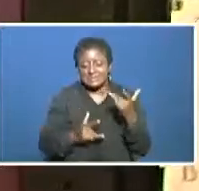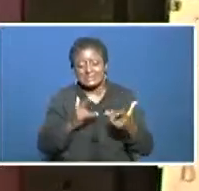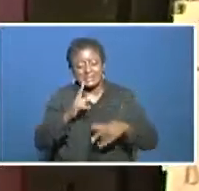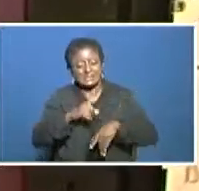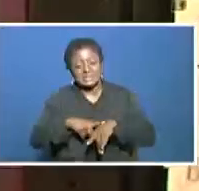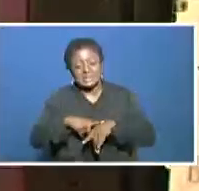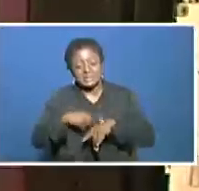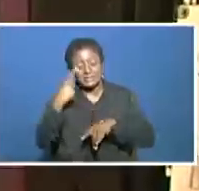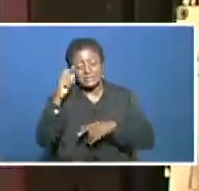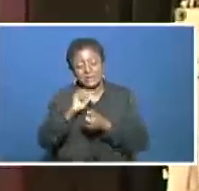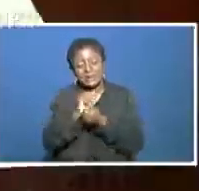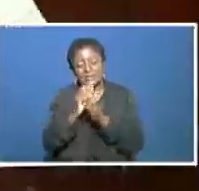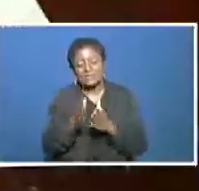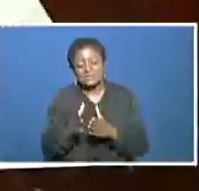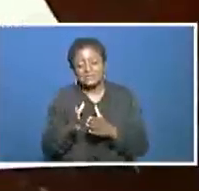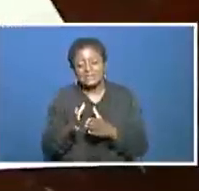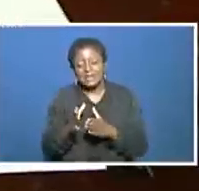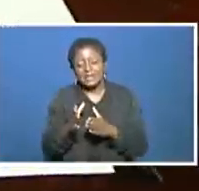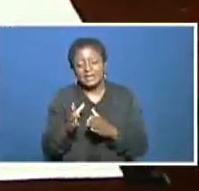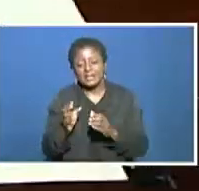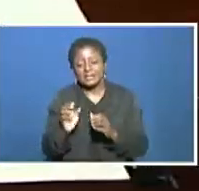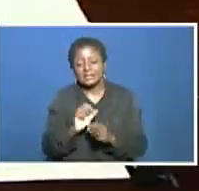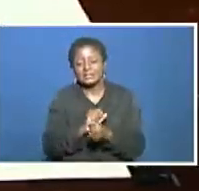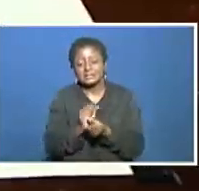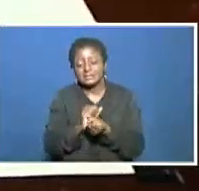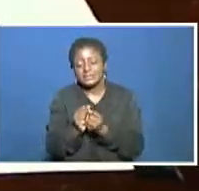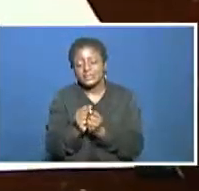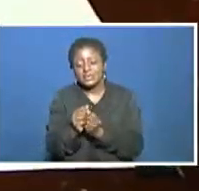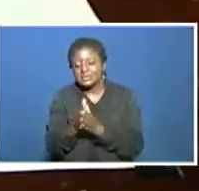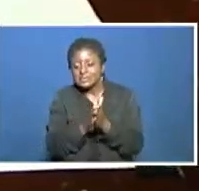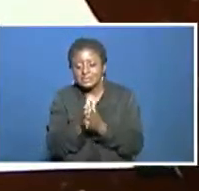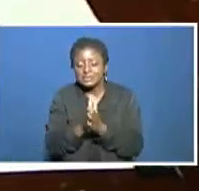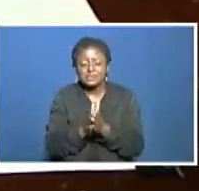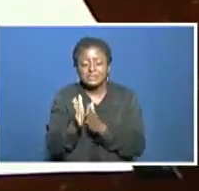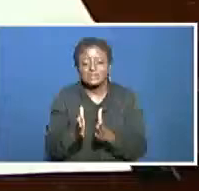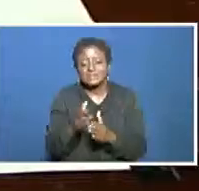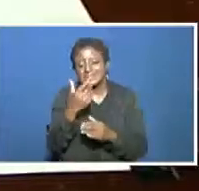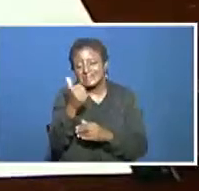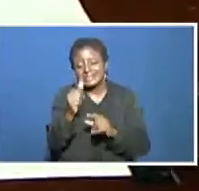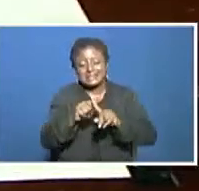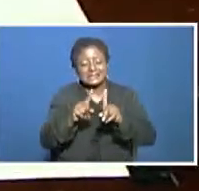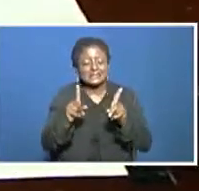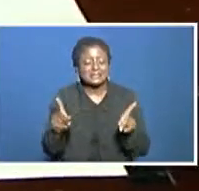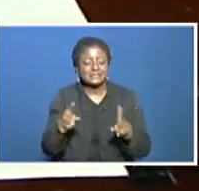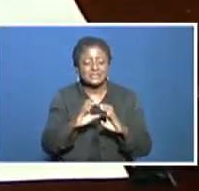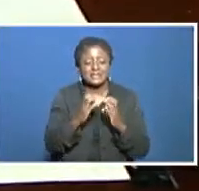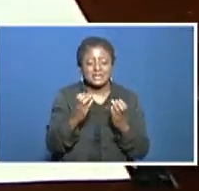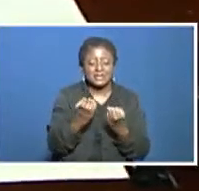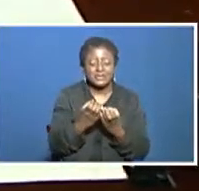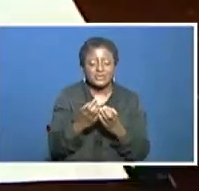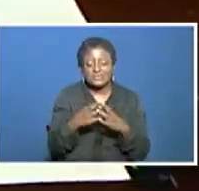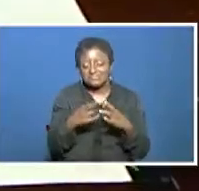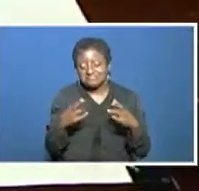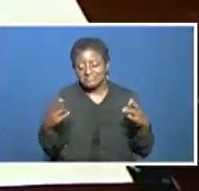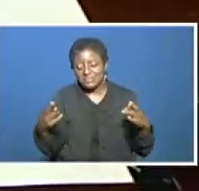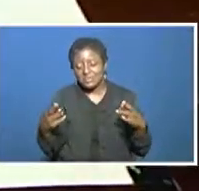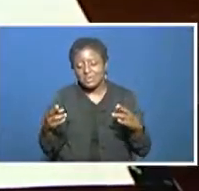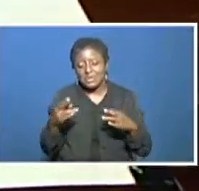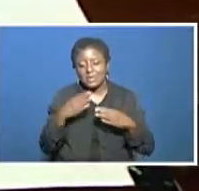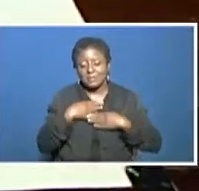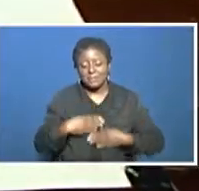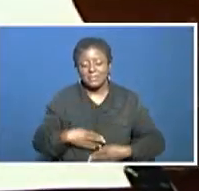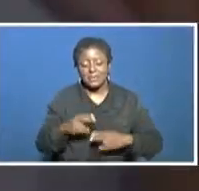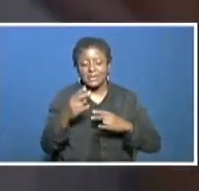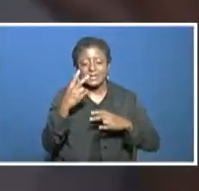and fitness enthusiasts. We'll be showcasing some 10 different categories, ranging from bodybuilding, which is the hardest of